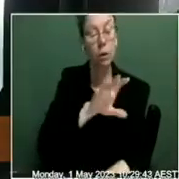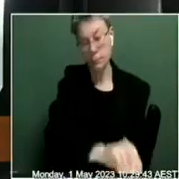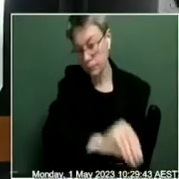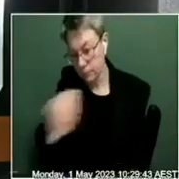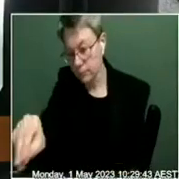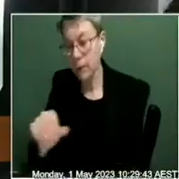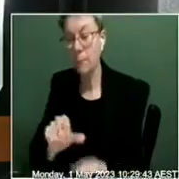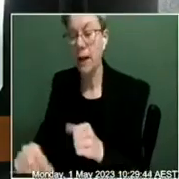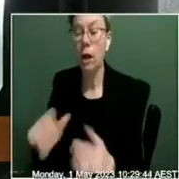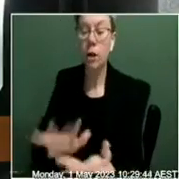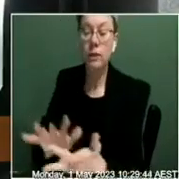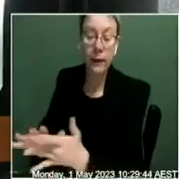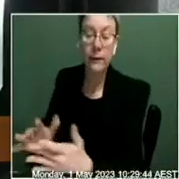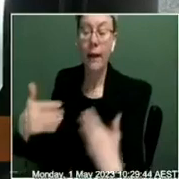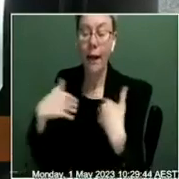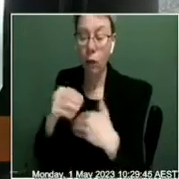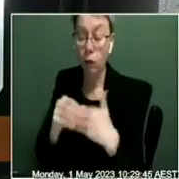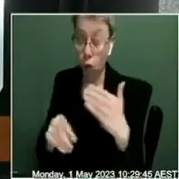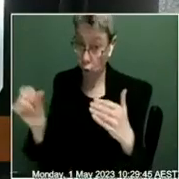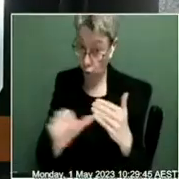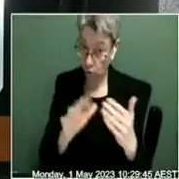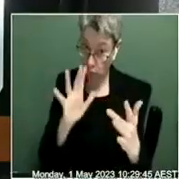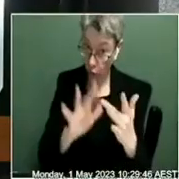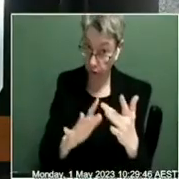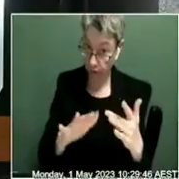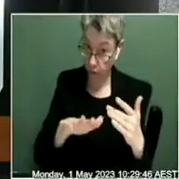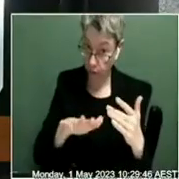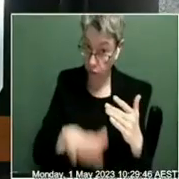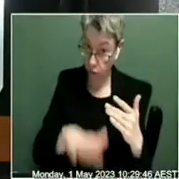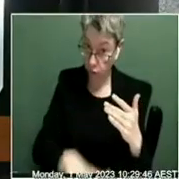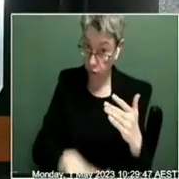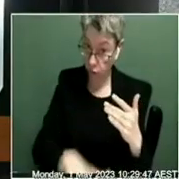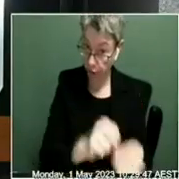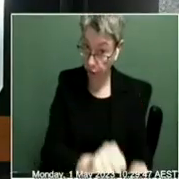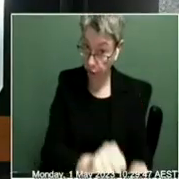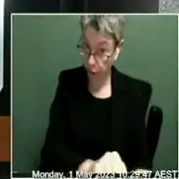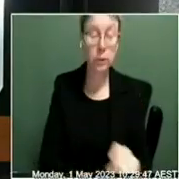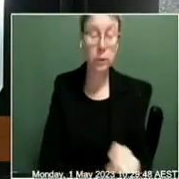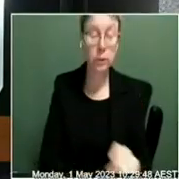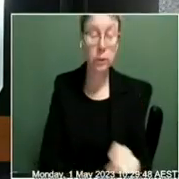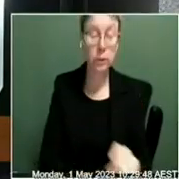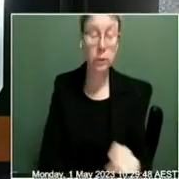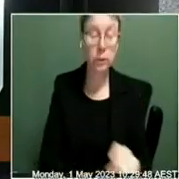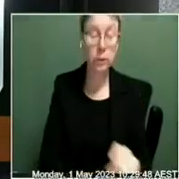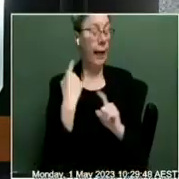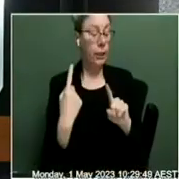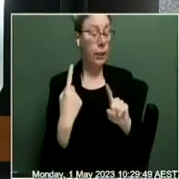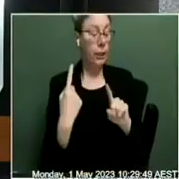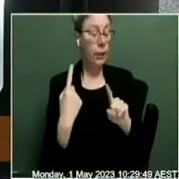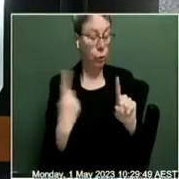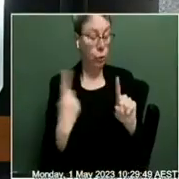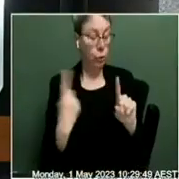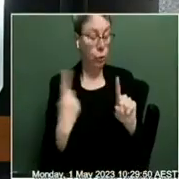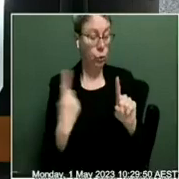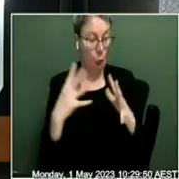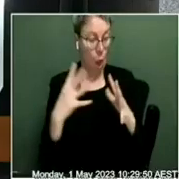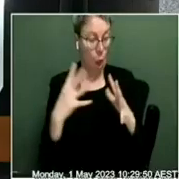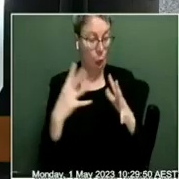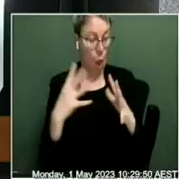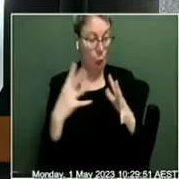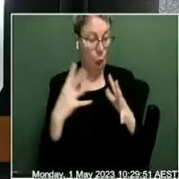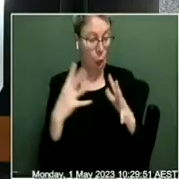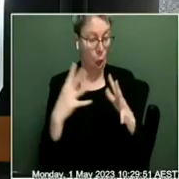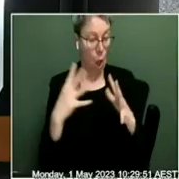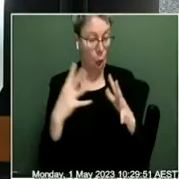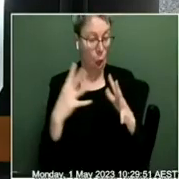brief intervention, and so it's more likely that somebody would be referred on to another service, like a homelessness service, a family